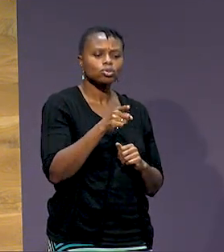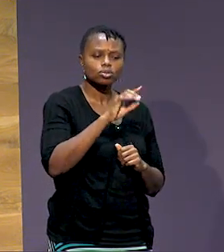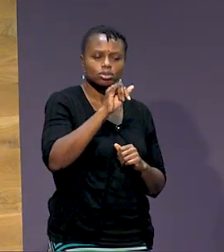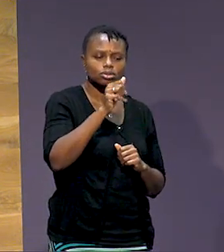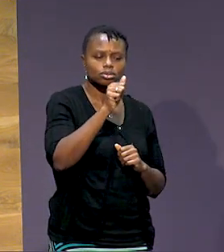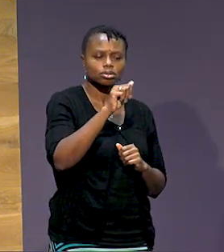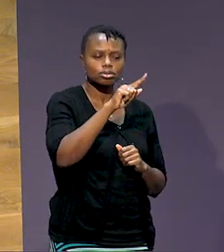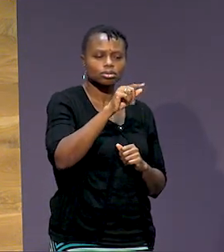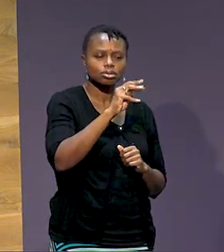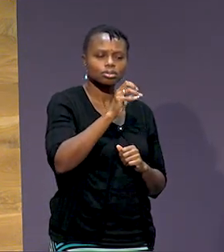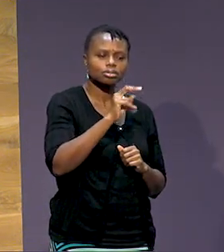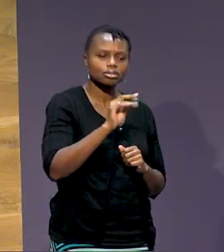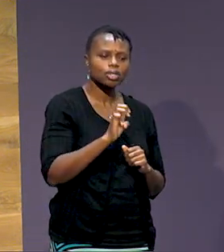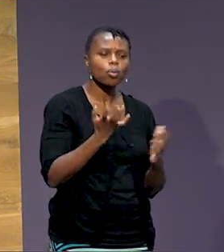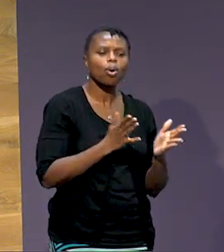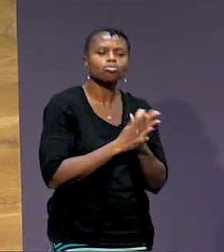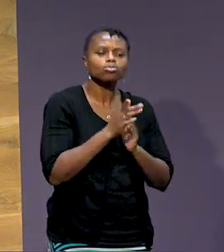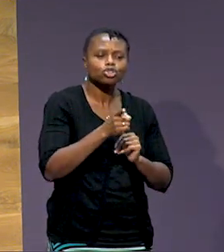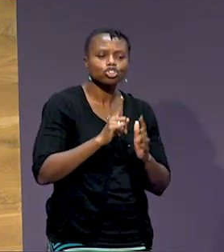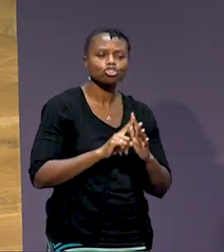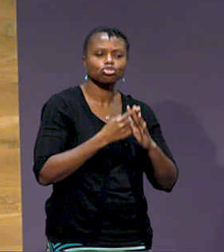podcast?